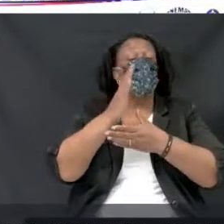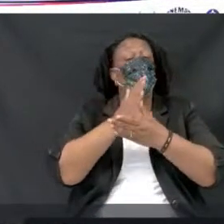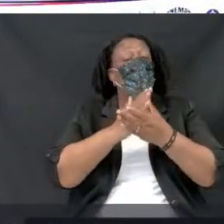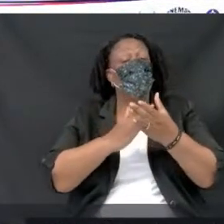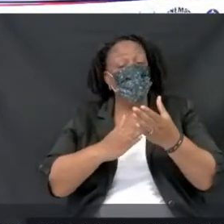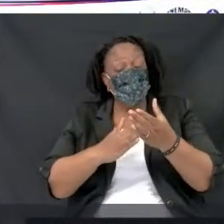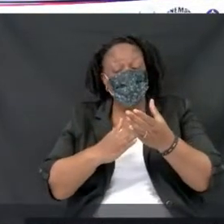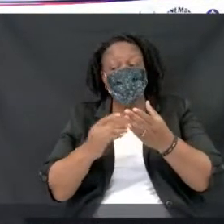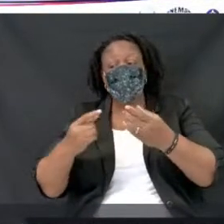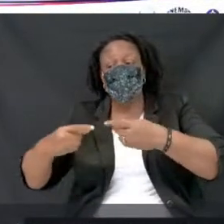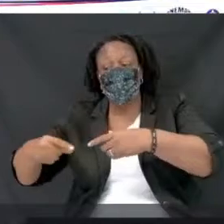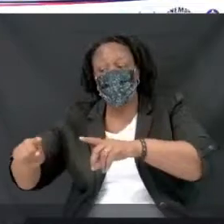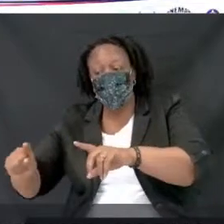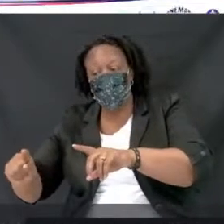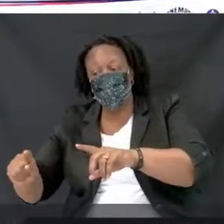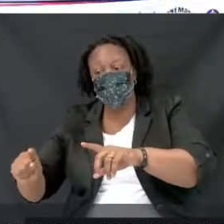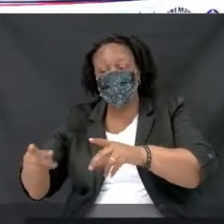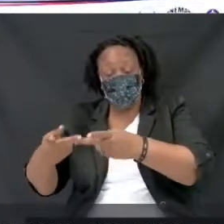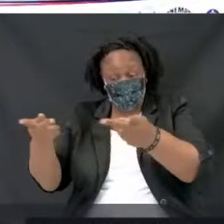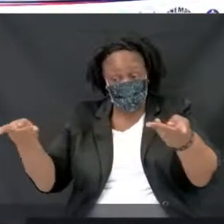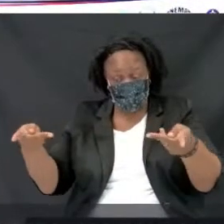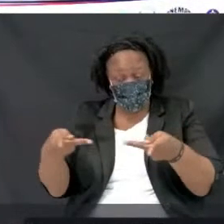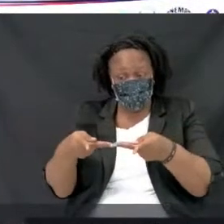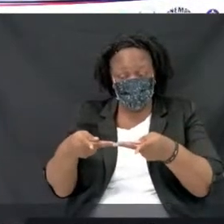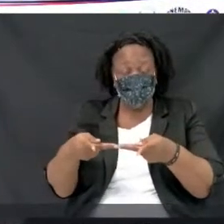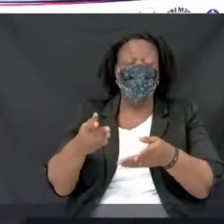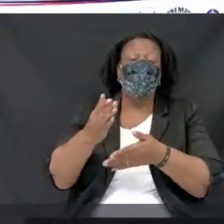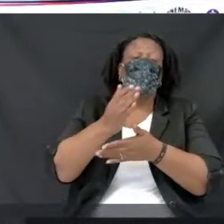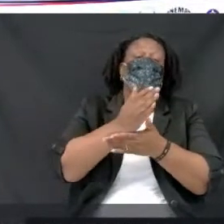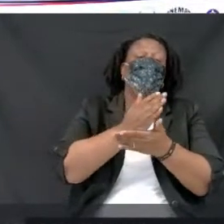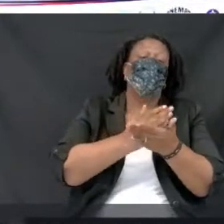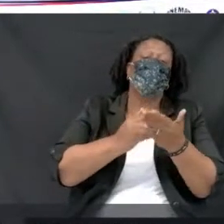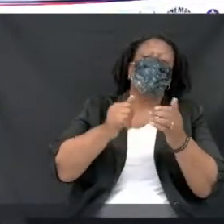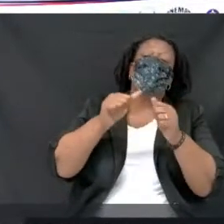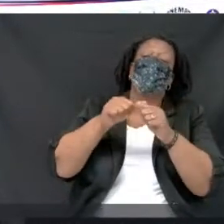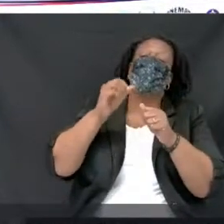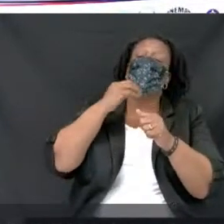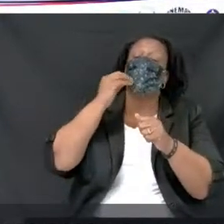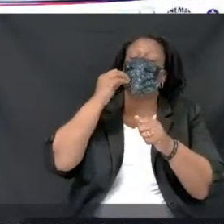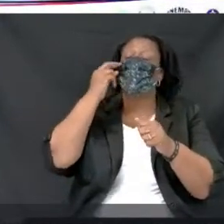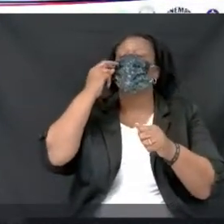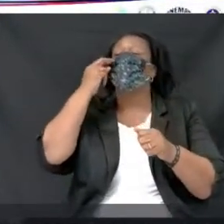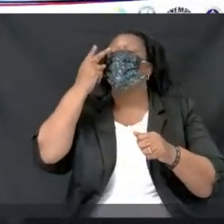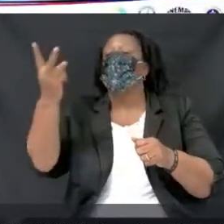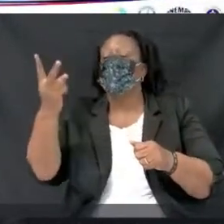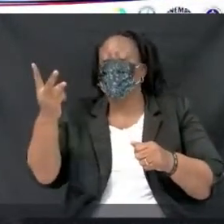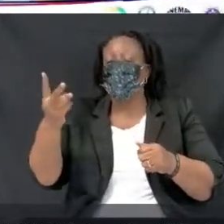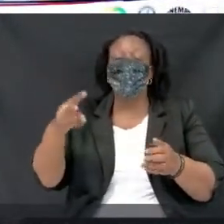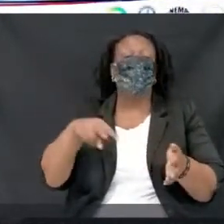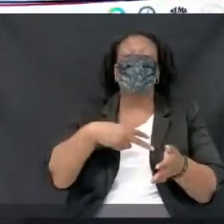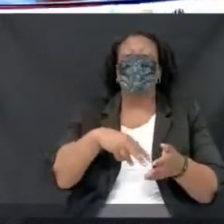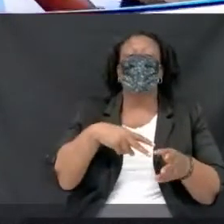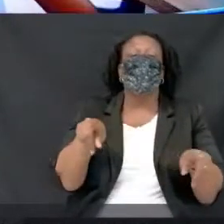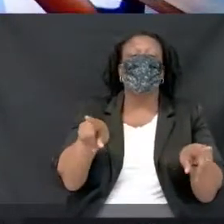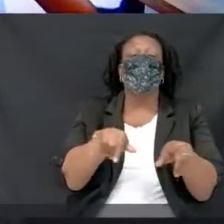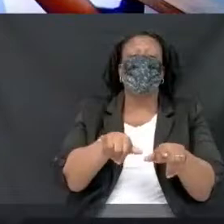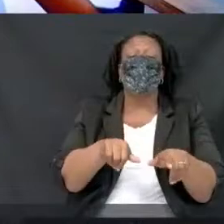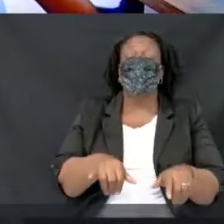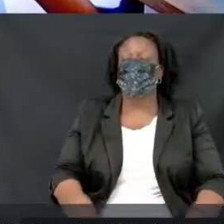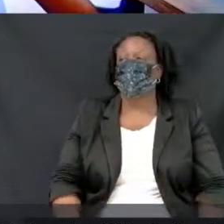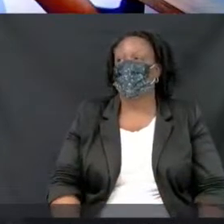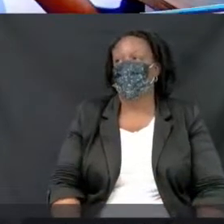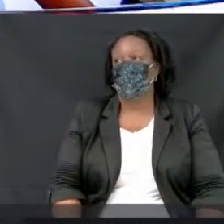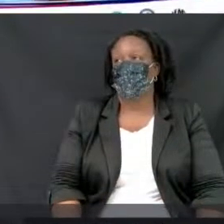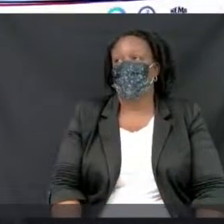an opportunity to participate. How much you participate depends on your choice. And so your choice, if you choose not to get